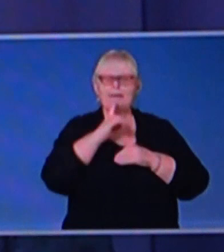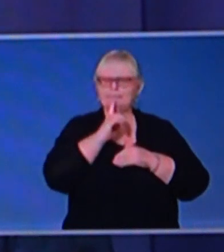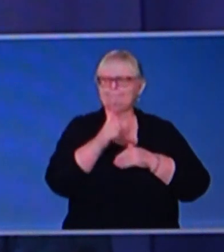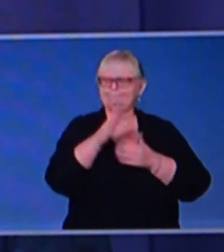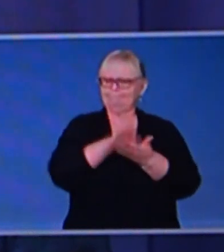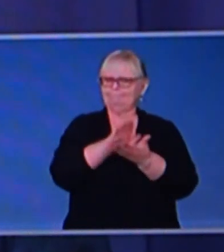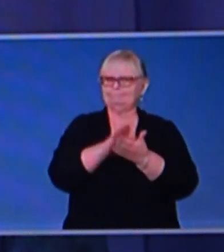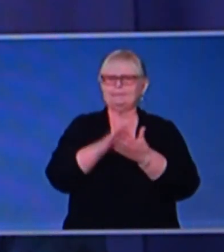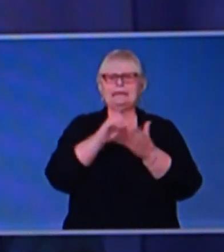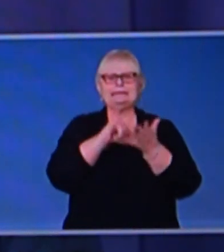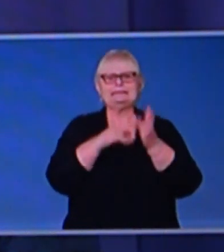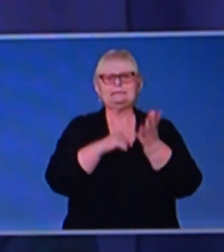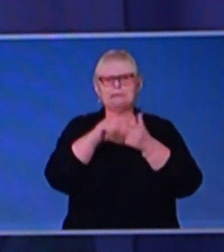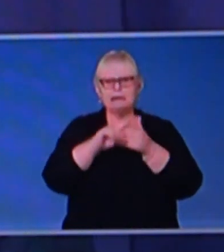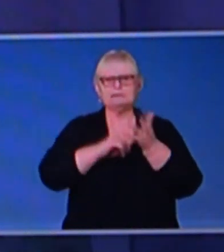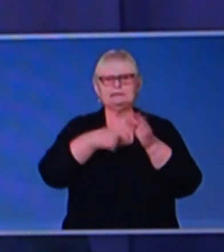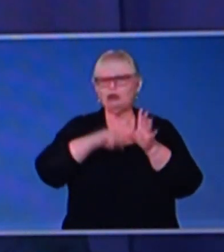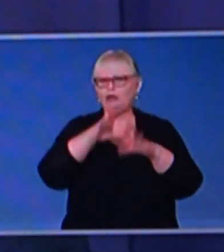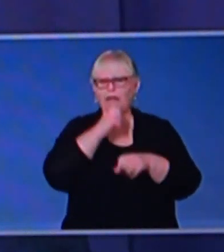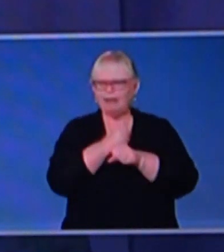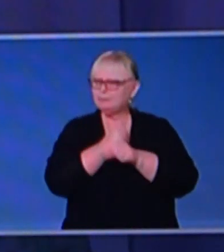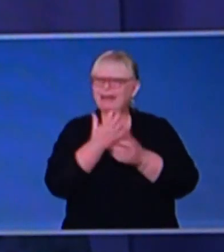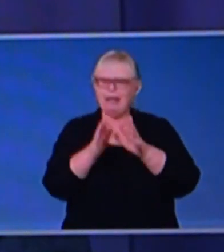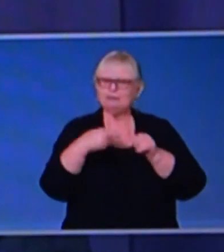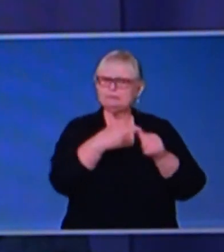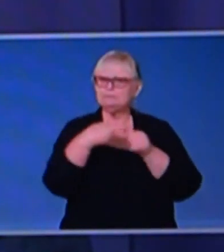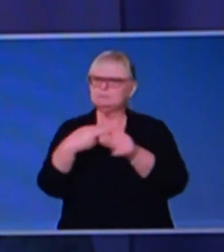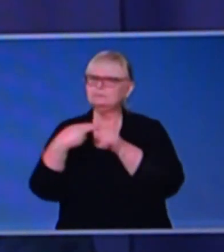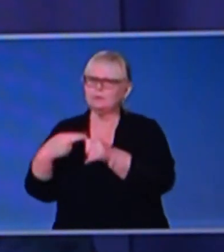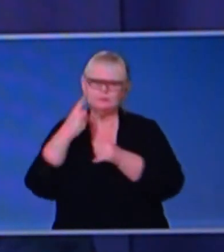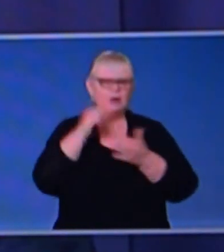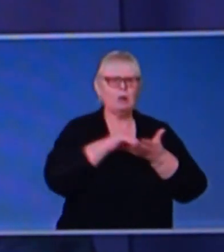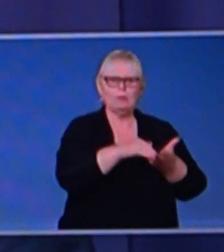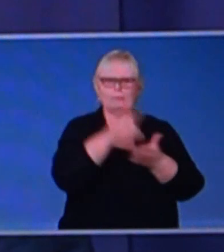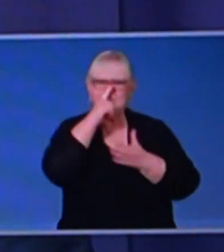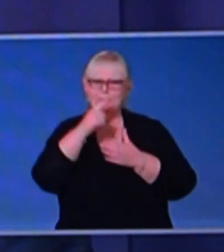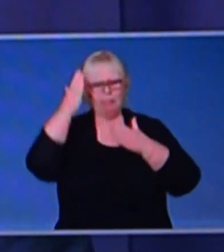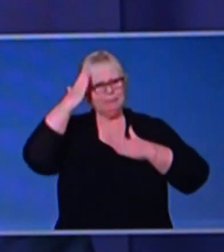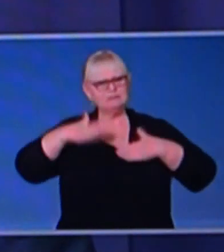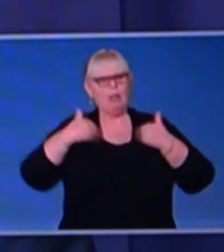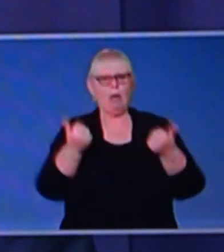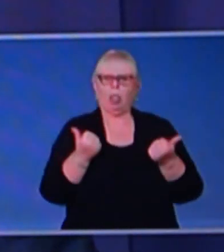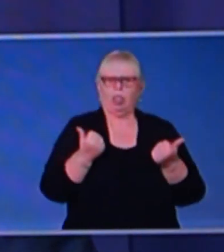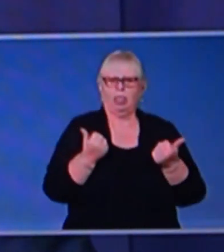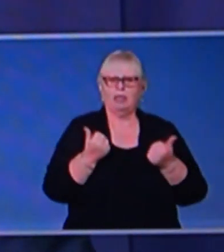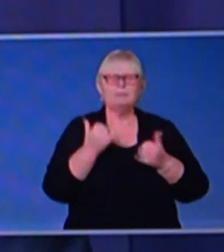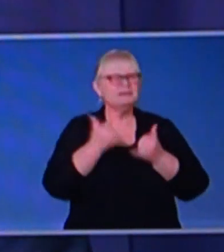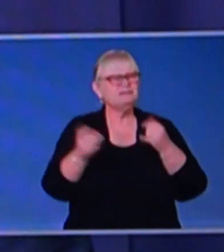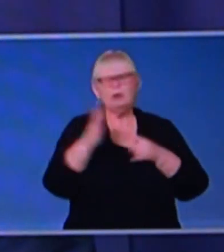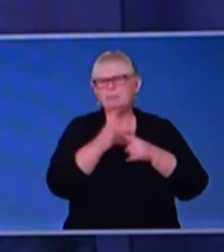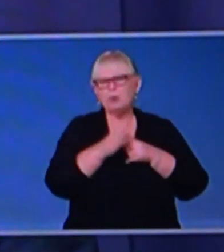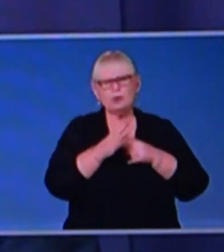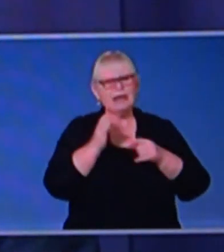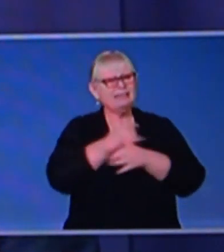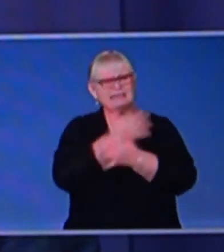territory governments for the way they've responded to the mental health challenges here. But it is important to understand that there are so many elements of